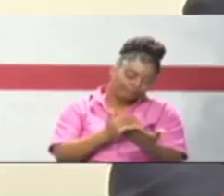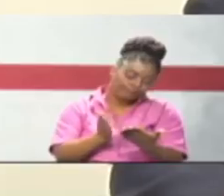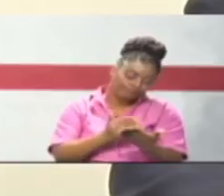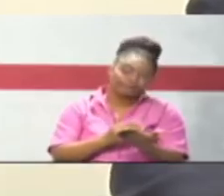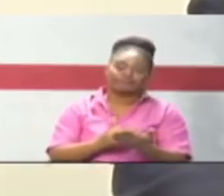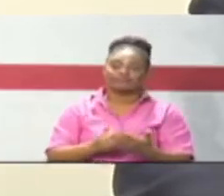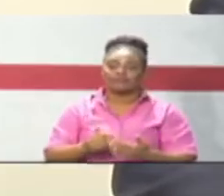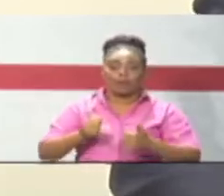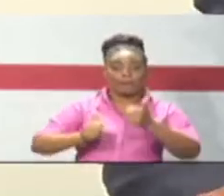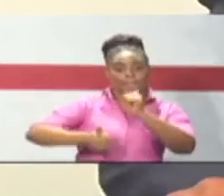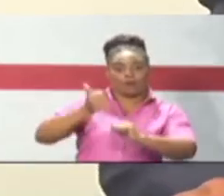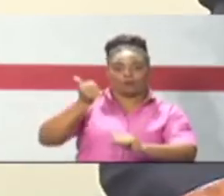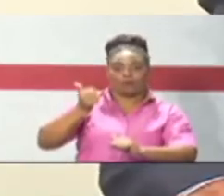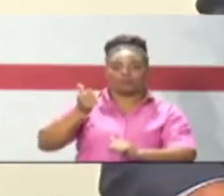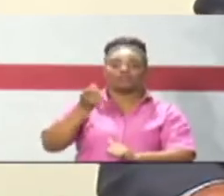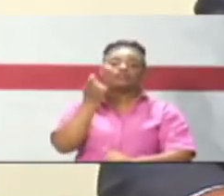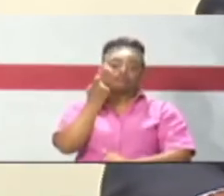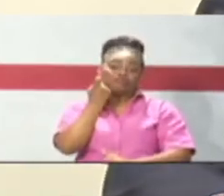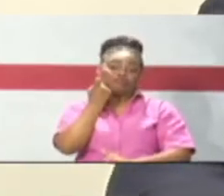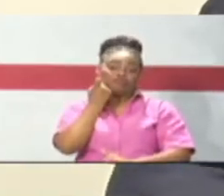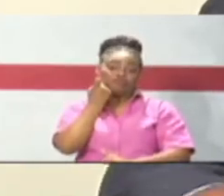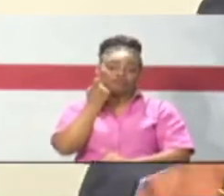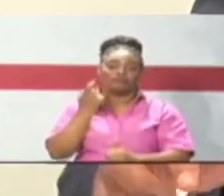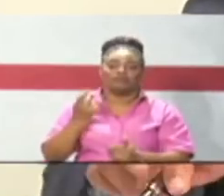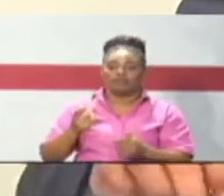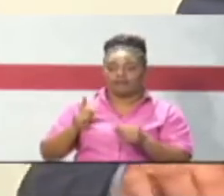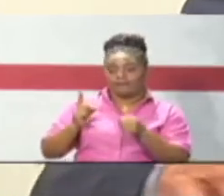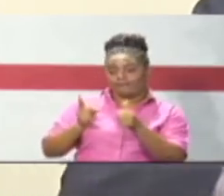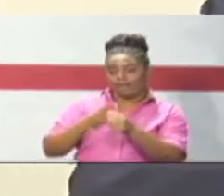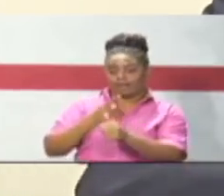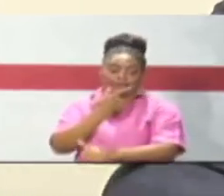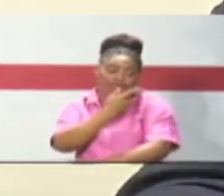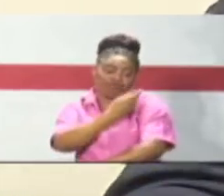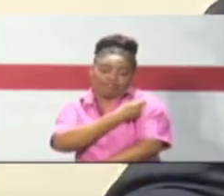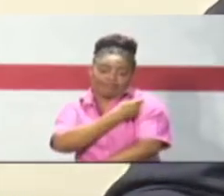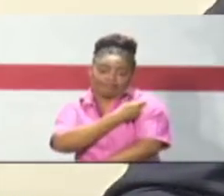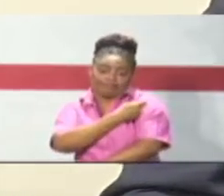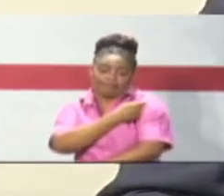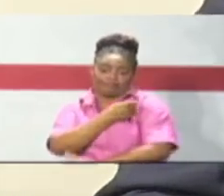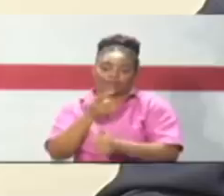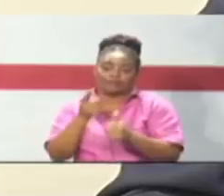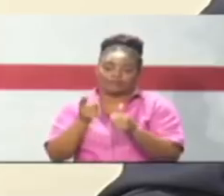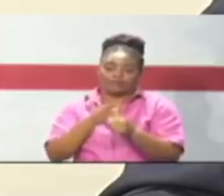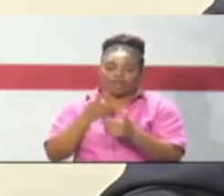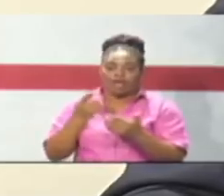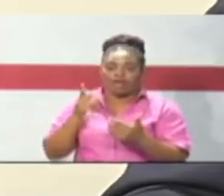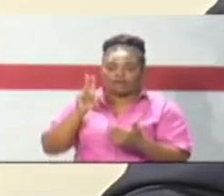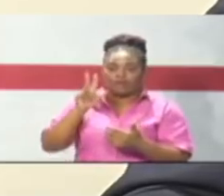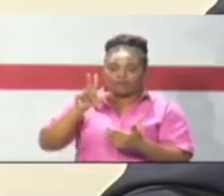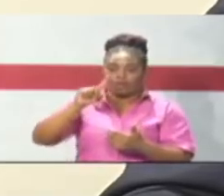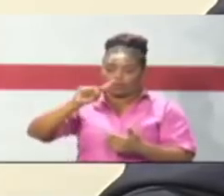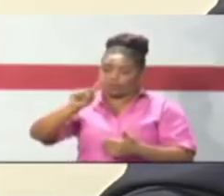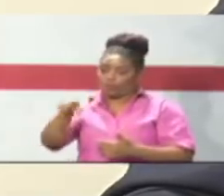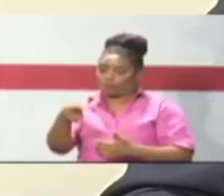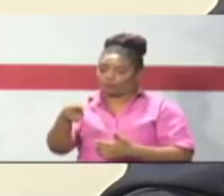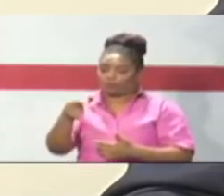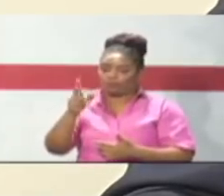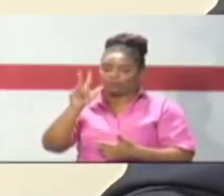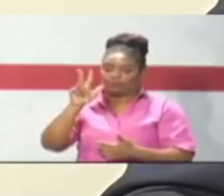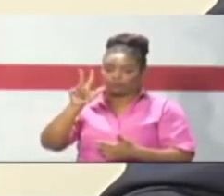recent average of first doses we are administering is around 3,000, 3,005 a